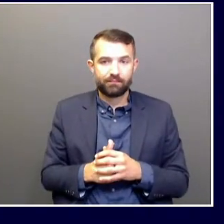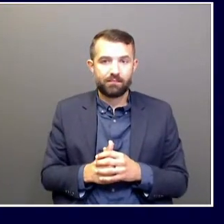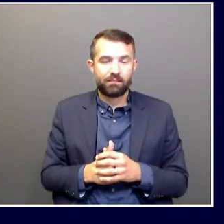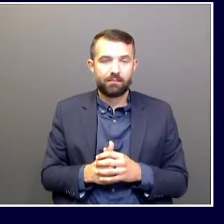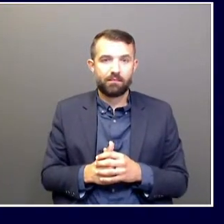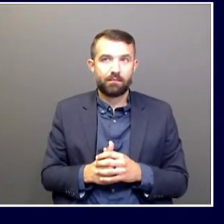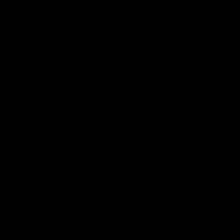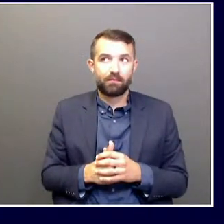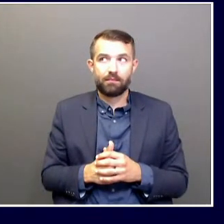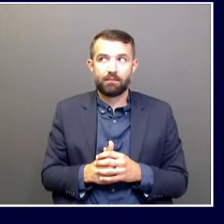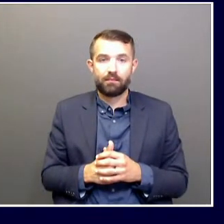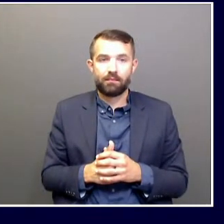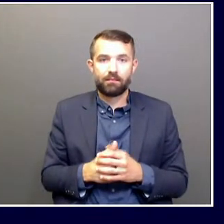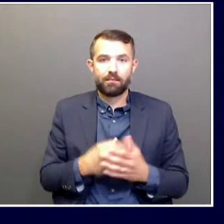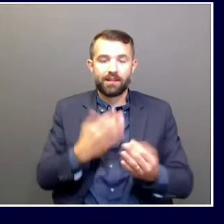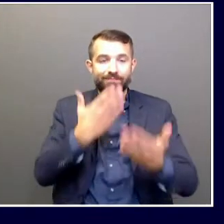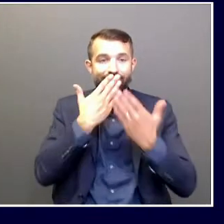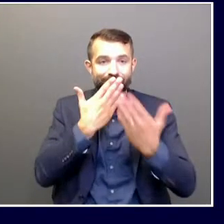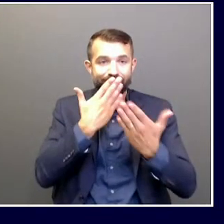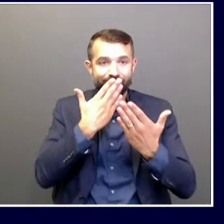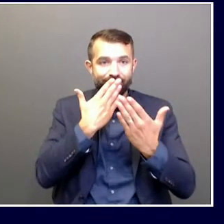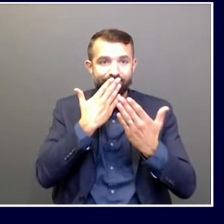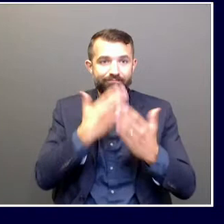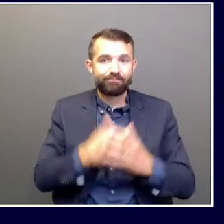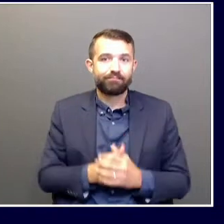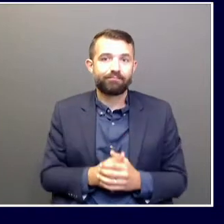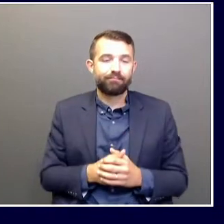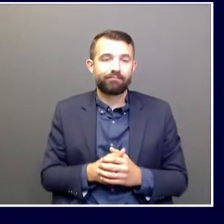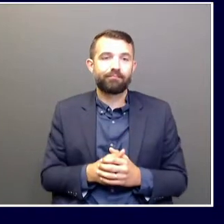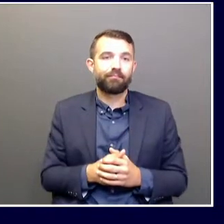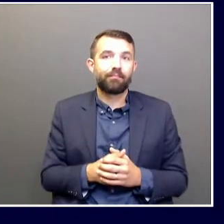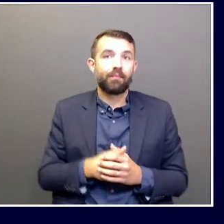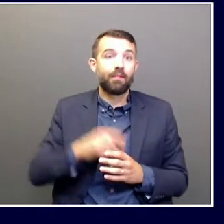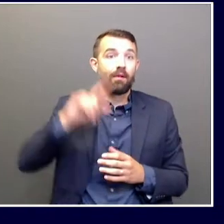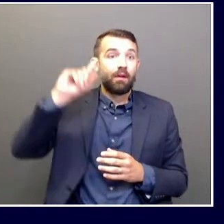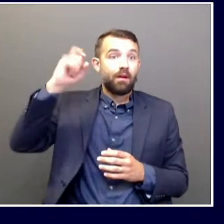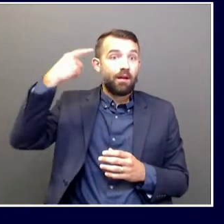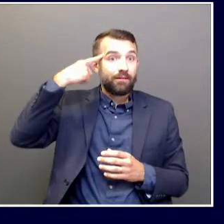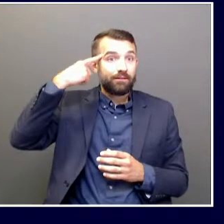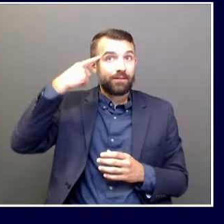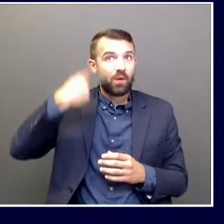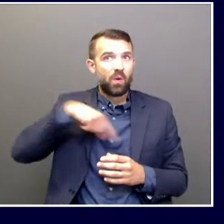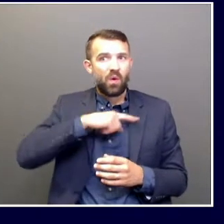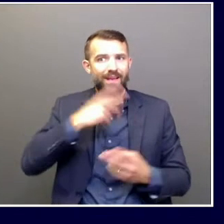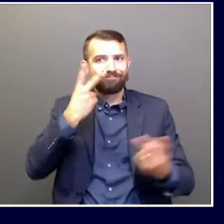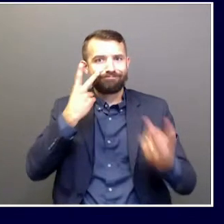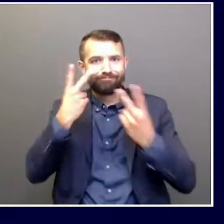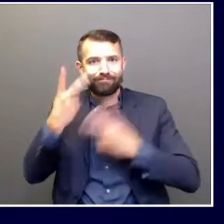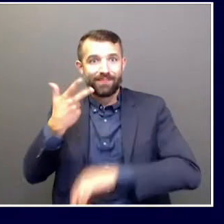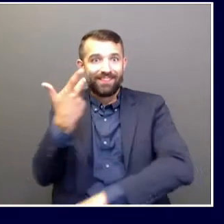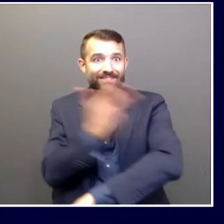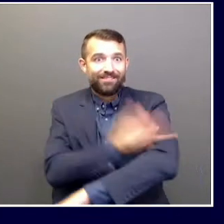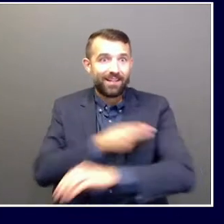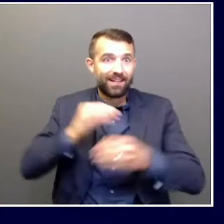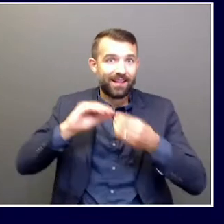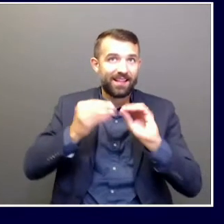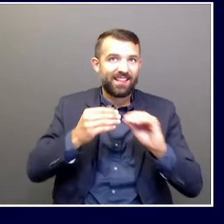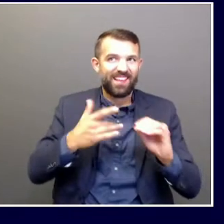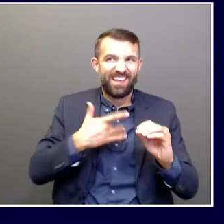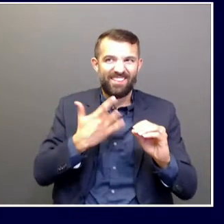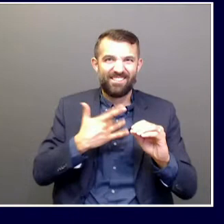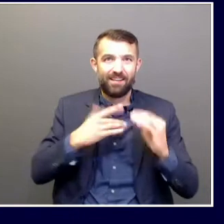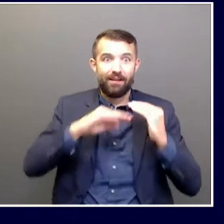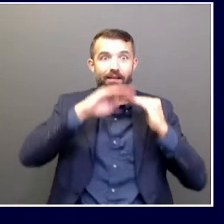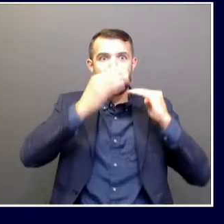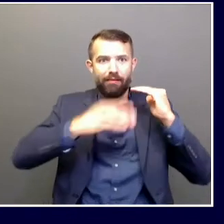Great, thank you. And then for Governor Mills as well as everyone else, just one more. We've seen our vaccination rates start to sort of plateau, especially in the past